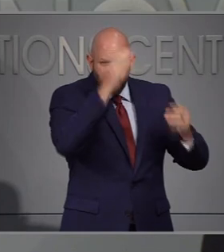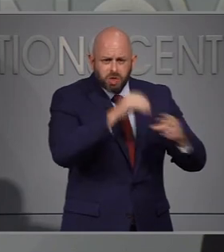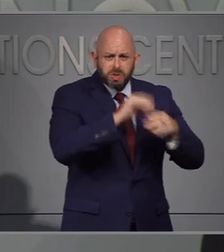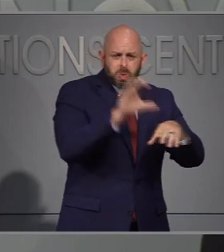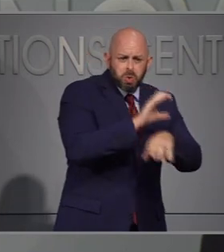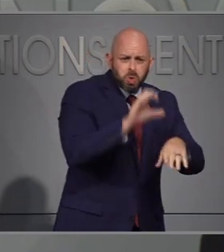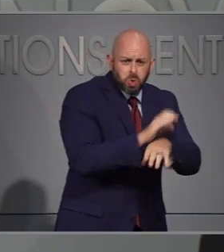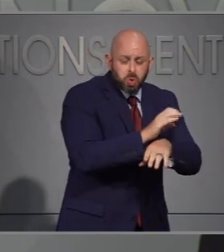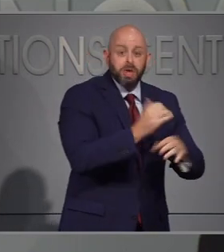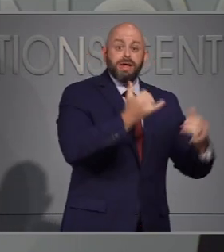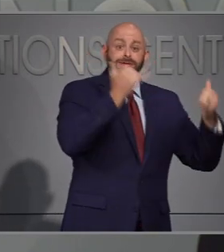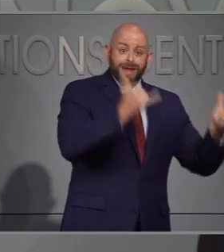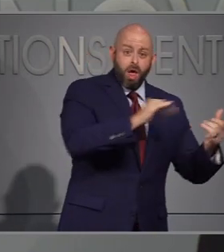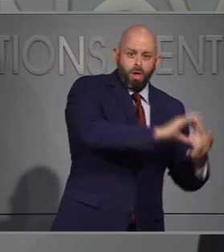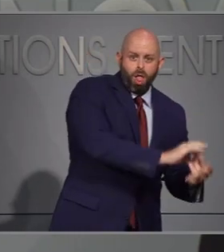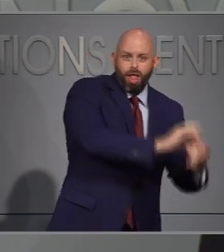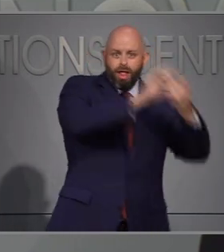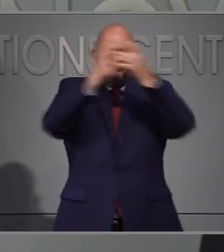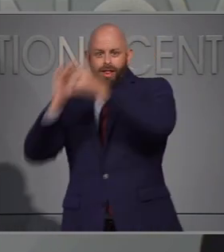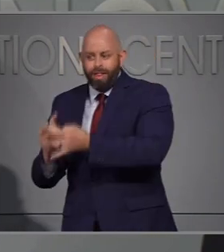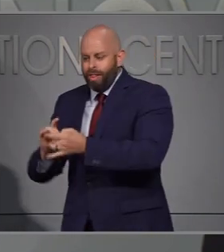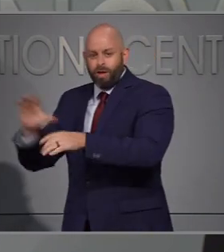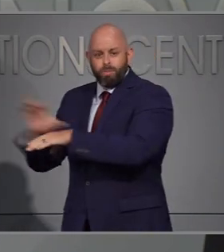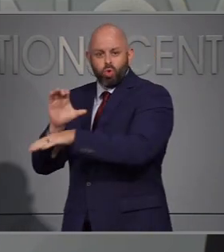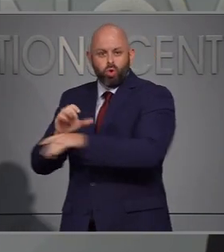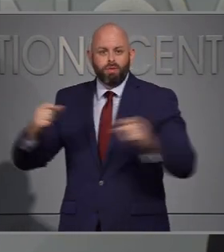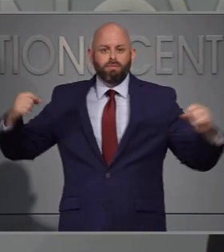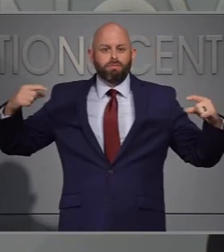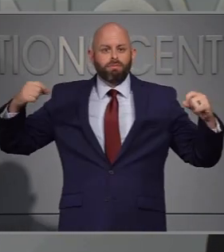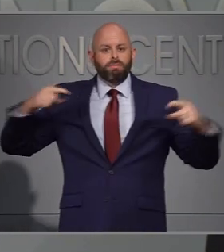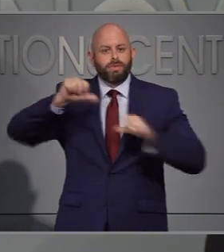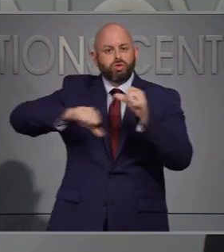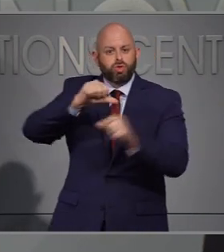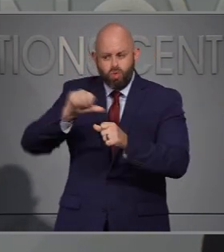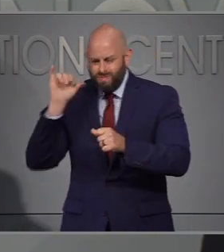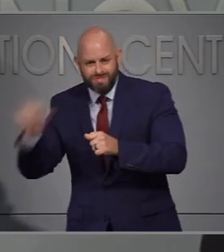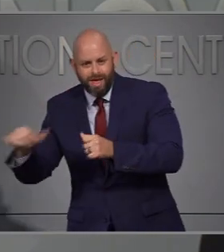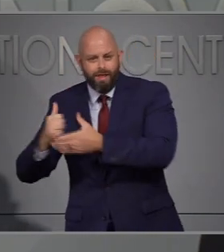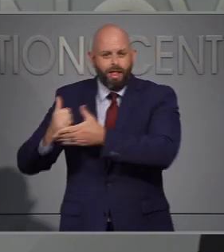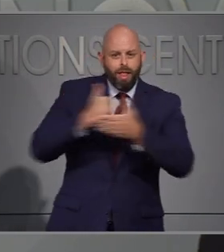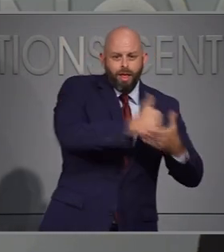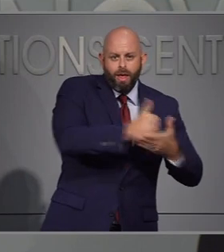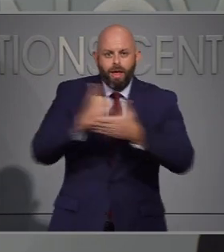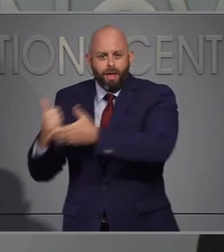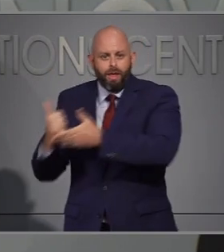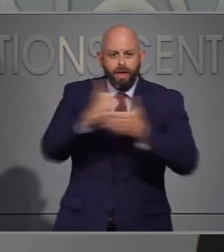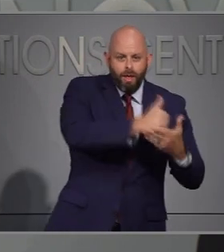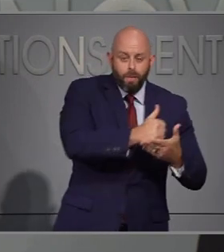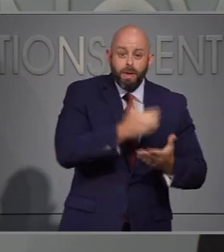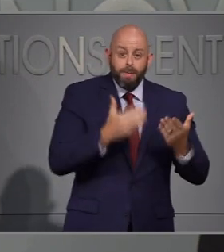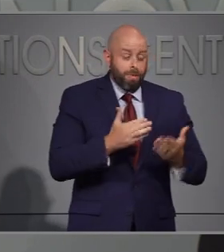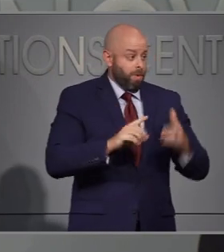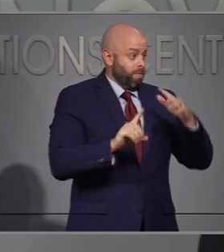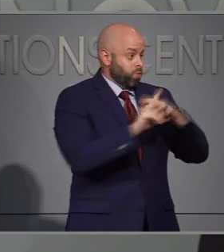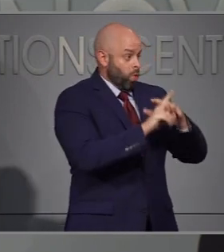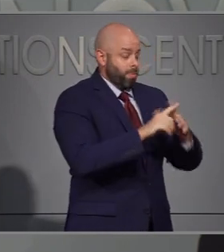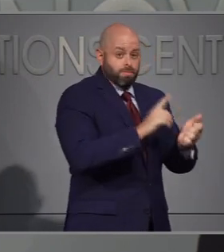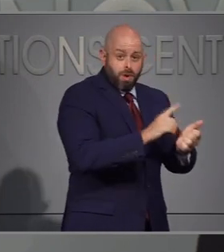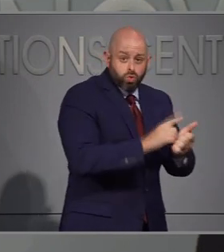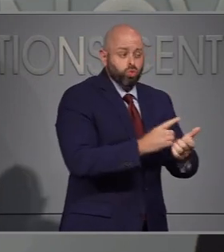with organizations that address non-medical drivers of health, such as food or housing,